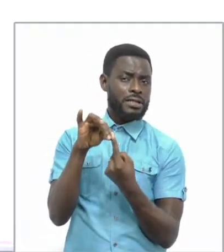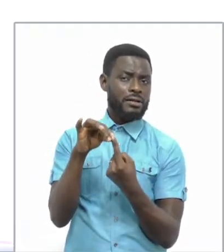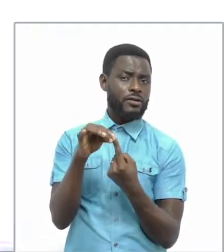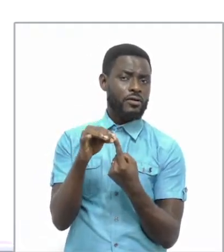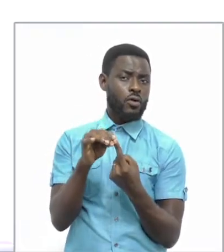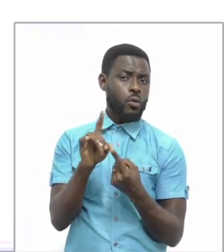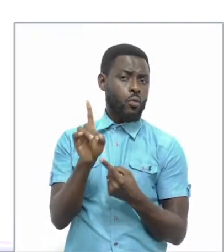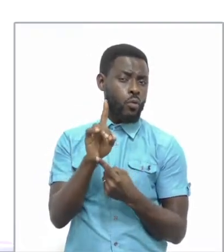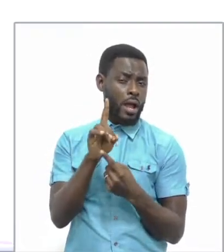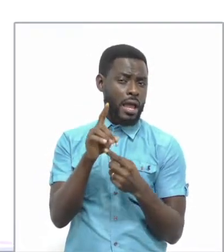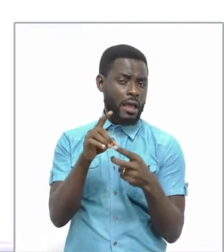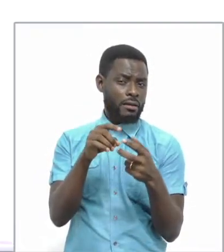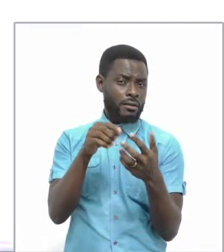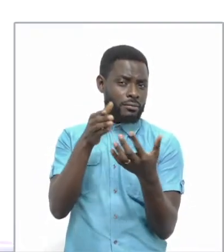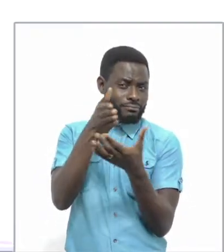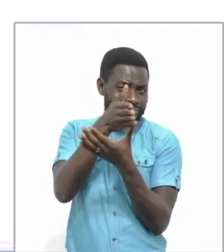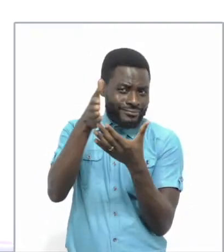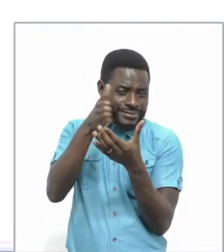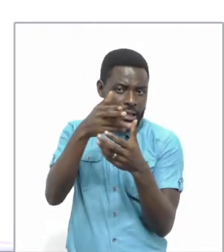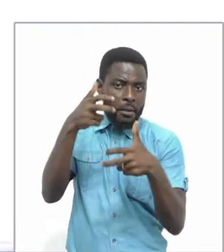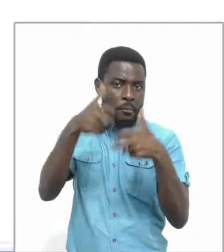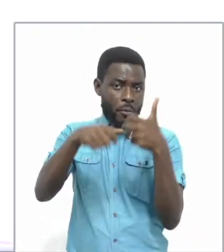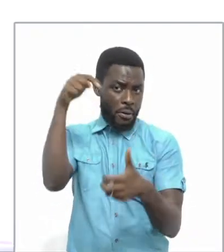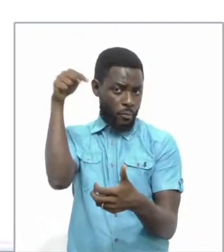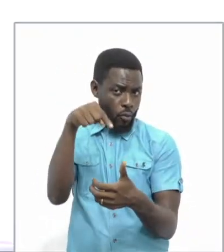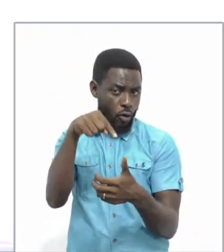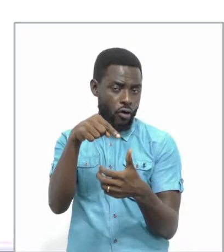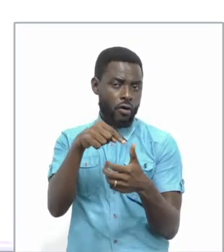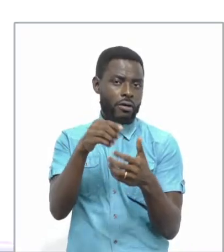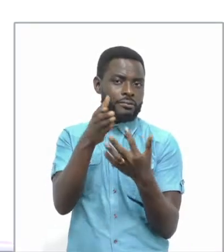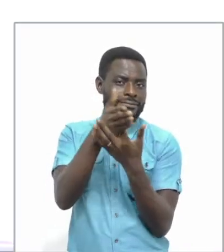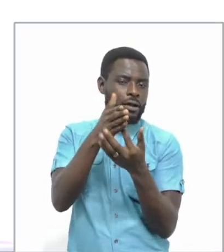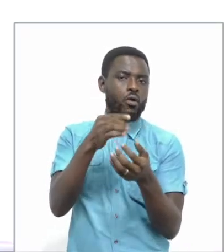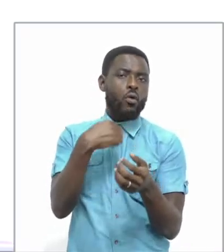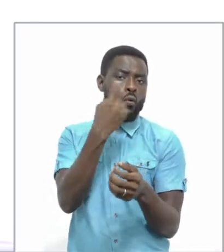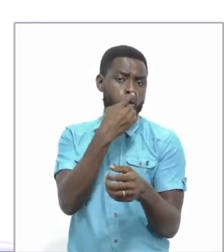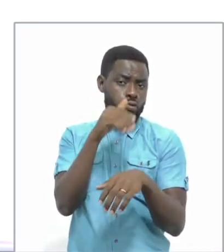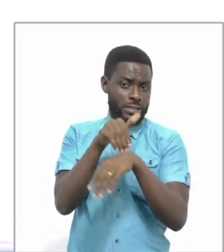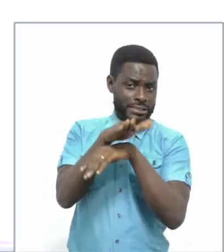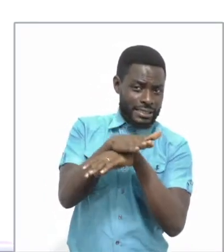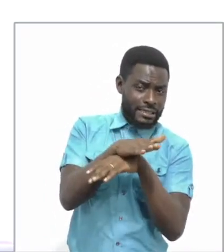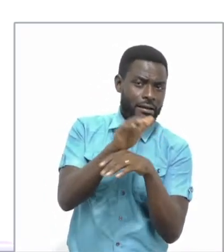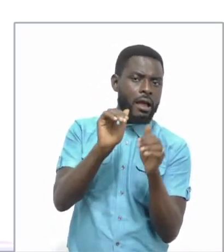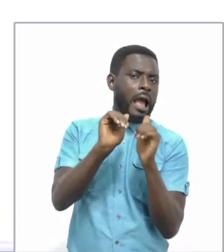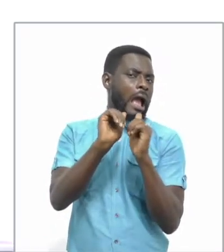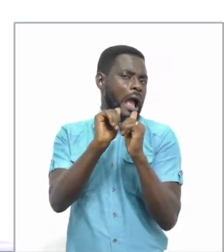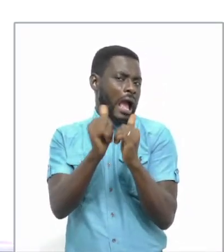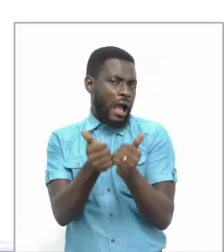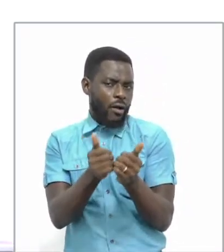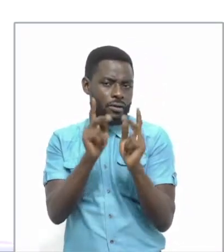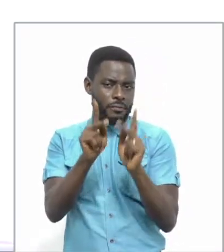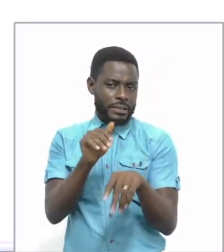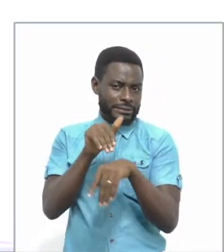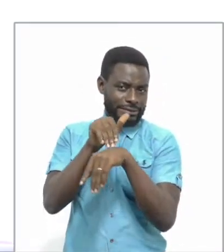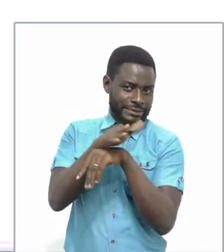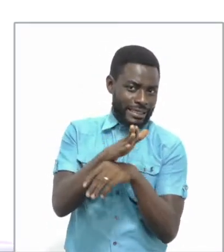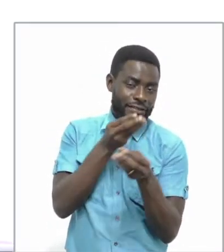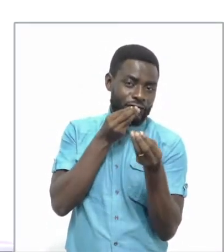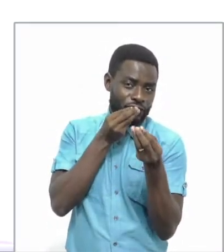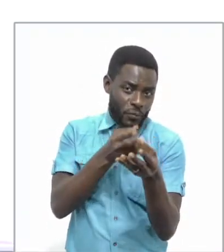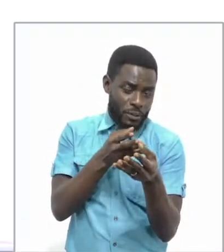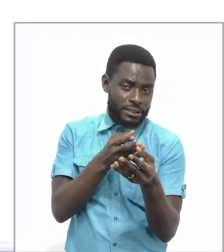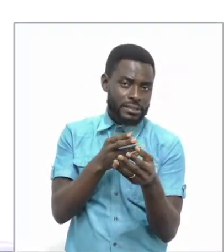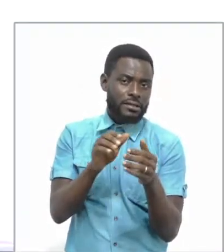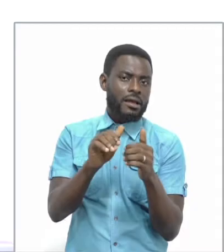where there is a challenge between who is sending it and how that person sends that